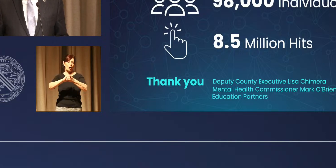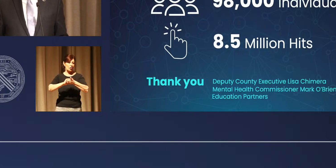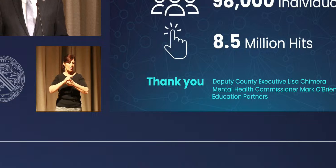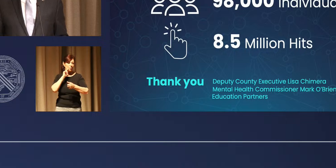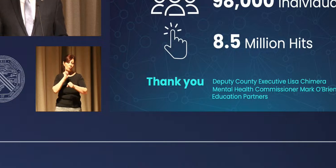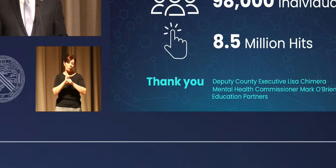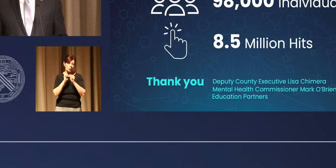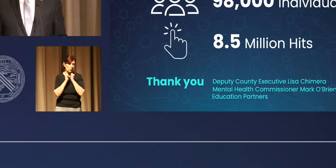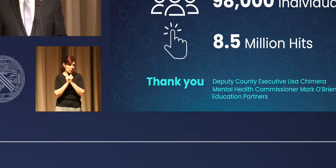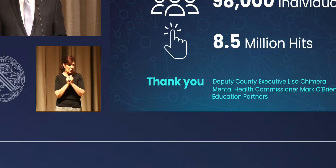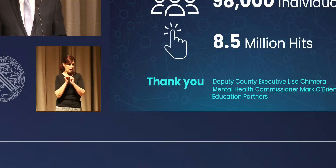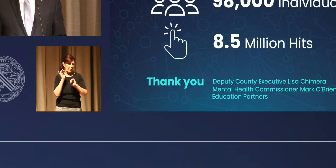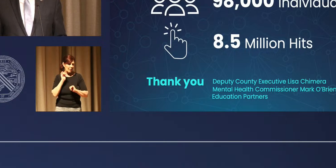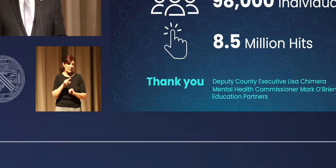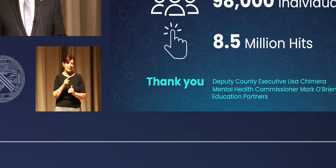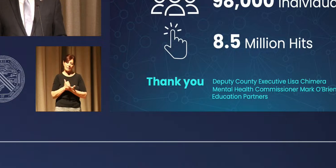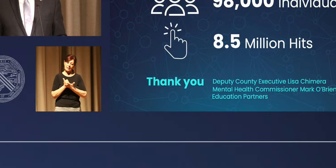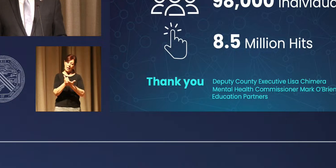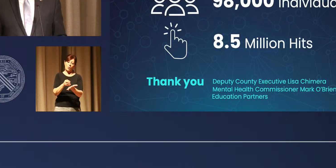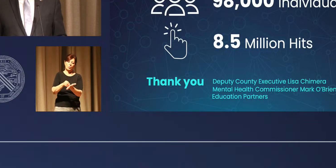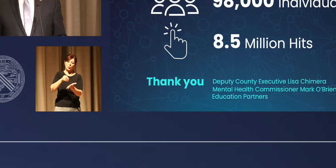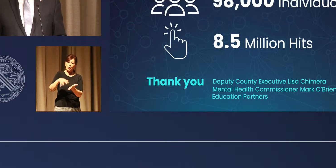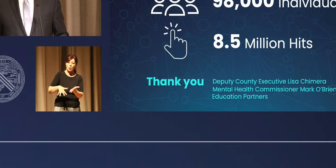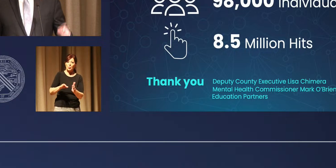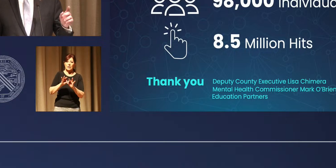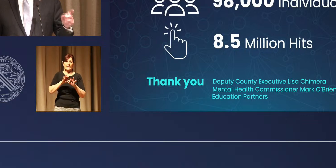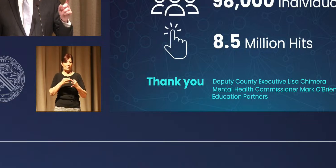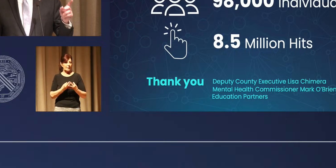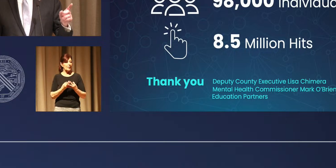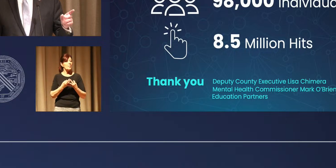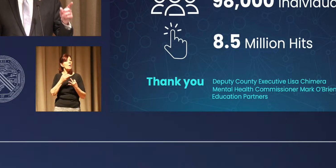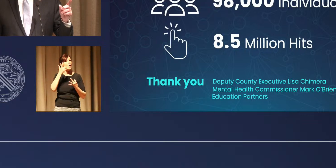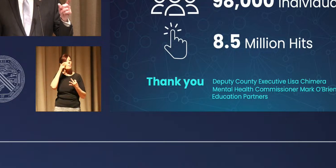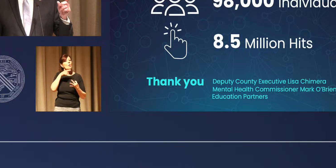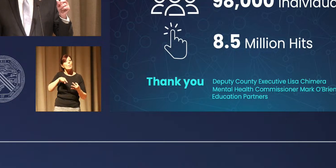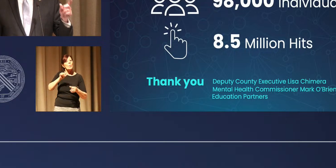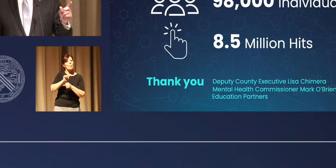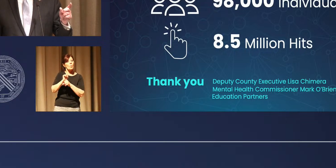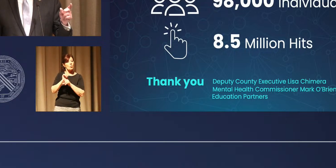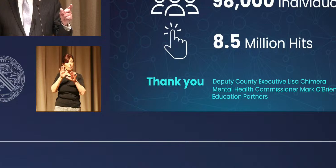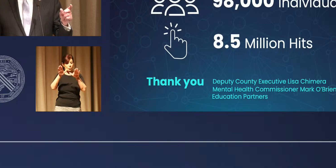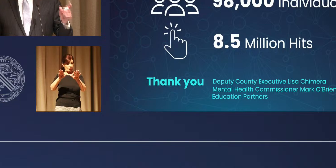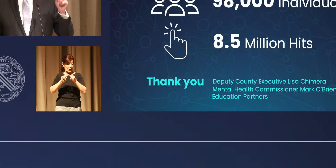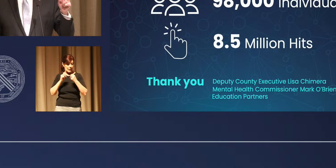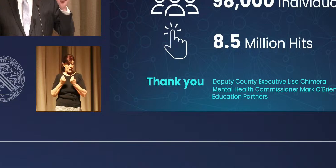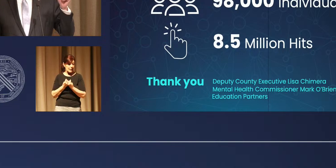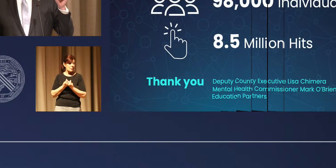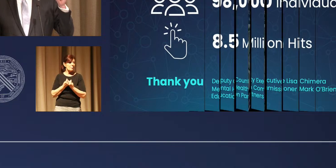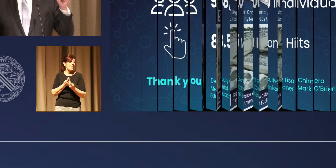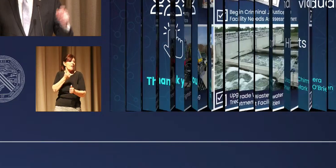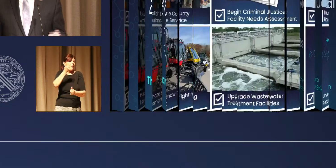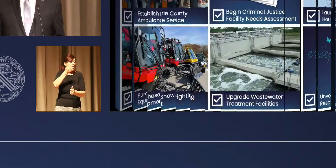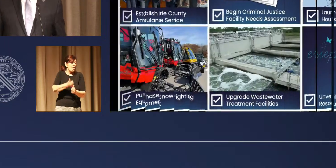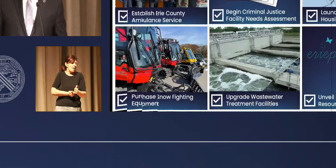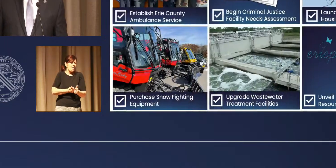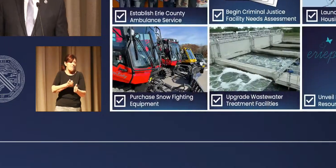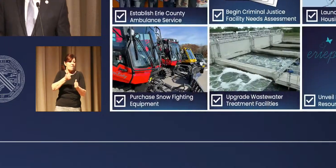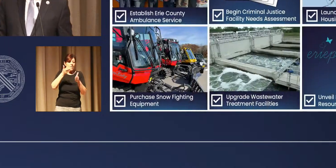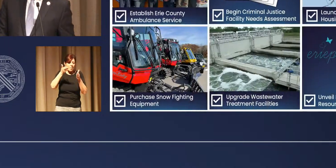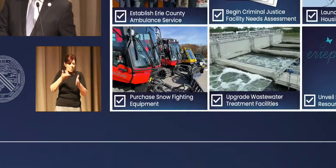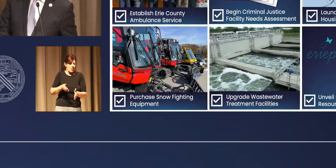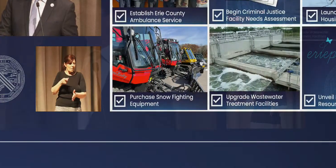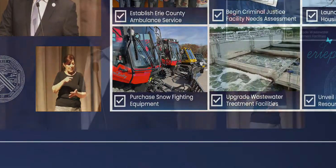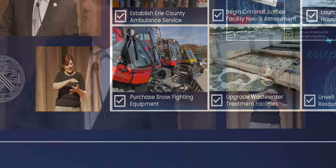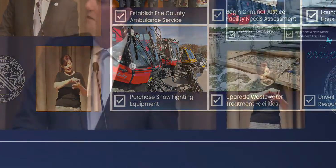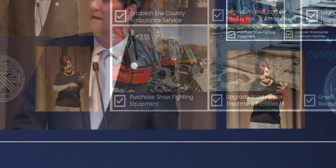working together on this to help students and families. Because of the work of our great team, every single one of the 6 initiatives